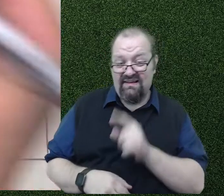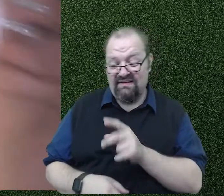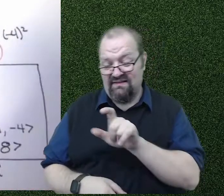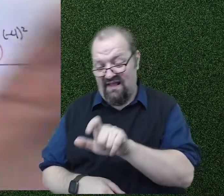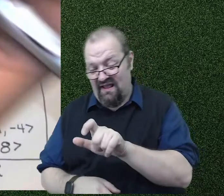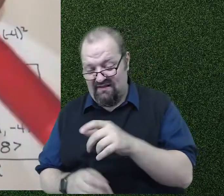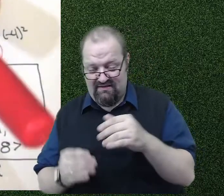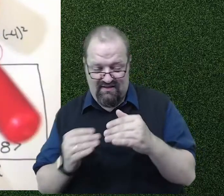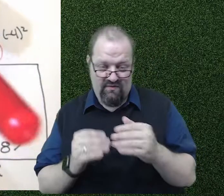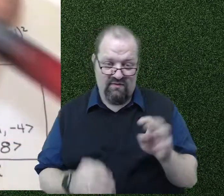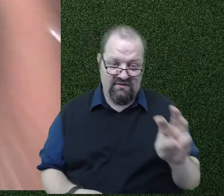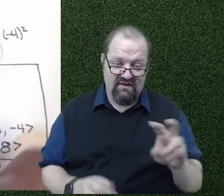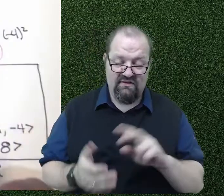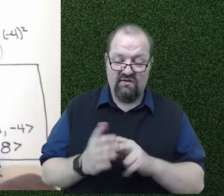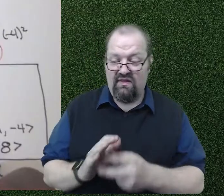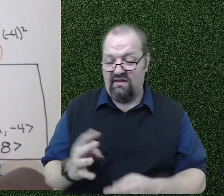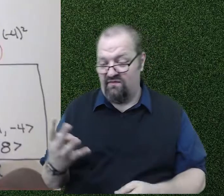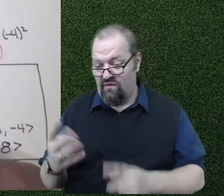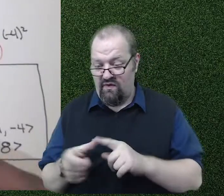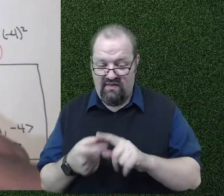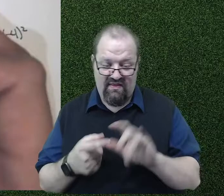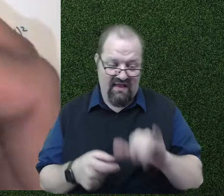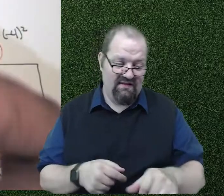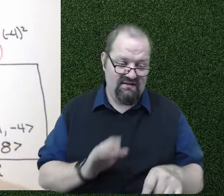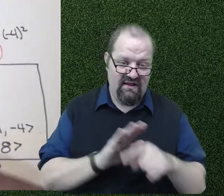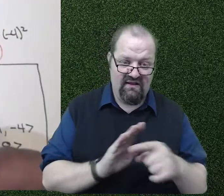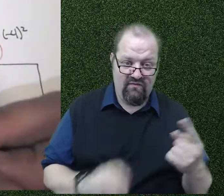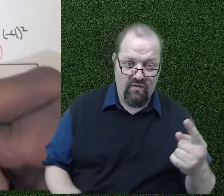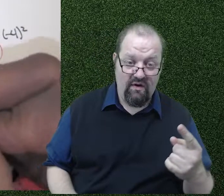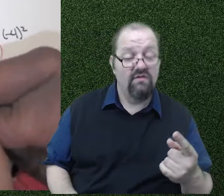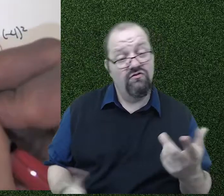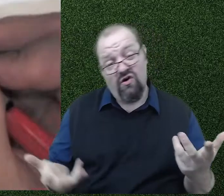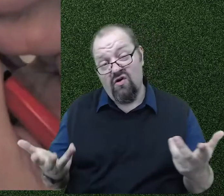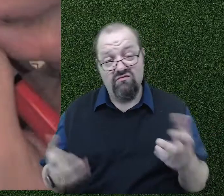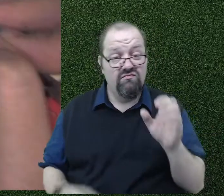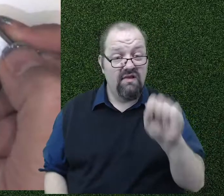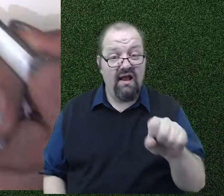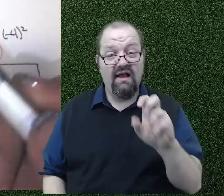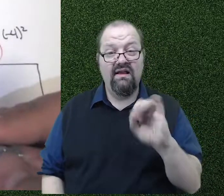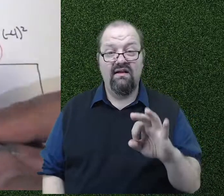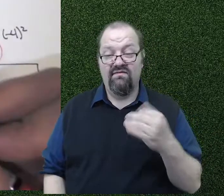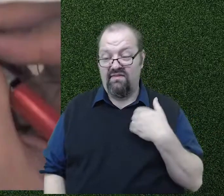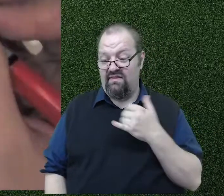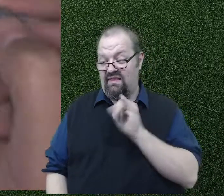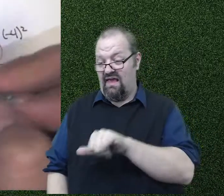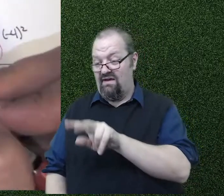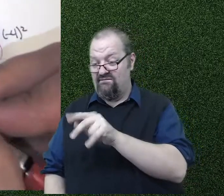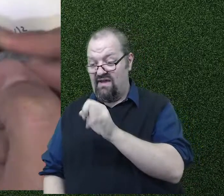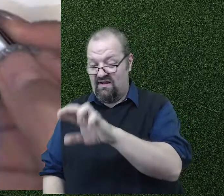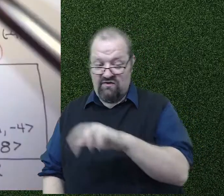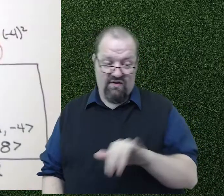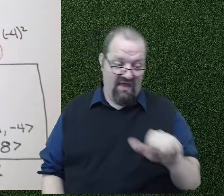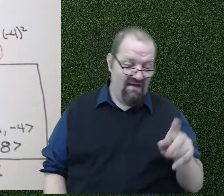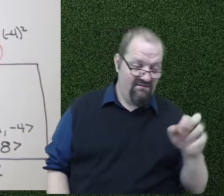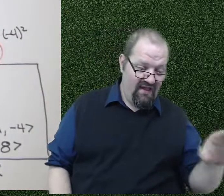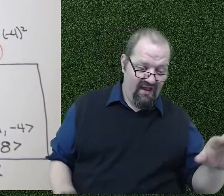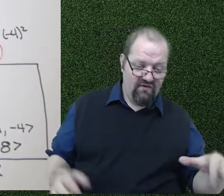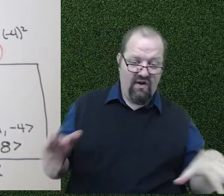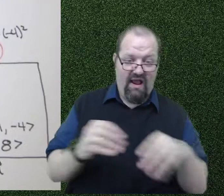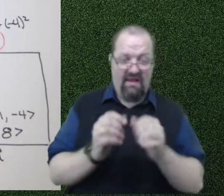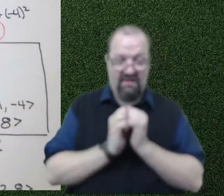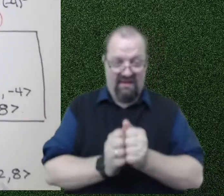4, and that's negative 1. So yeah, if I take this vector and this vector and I add them together, I do get that